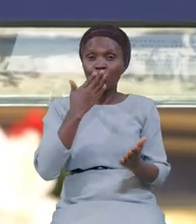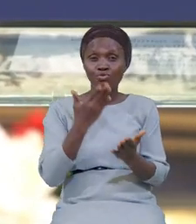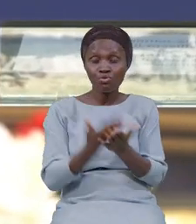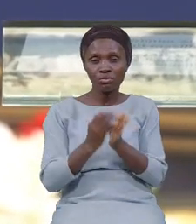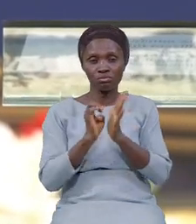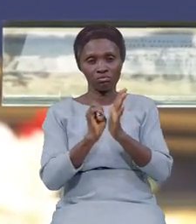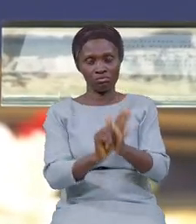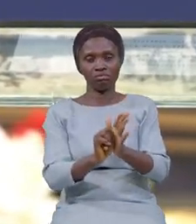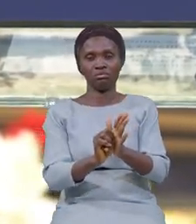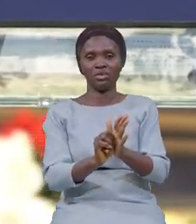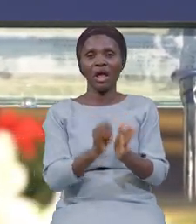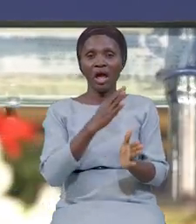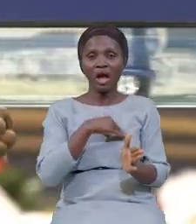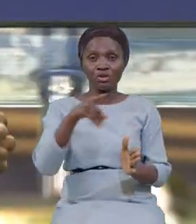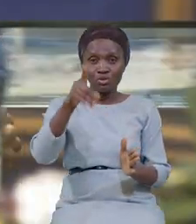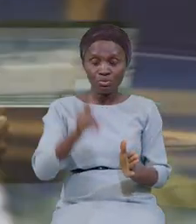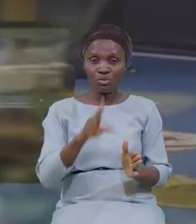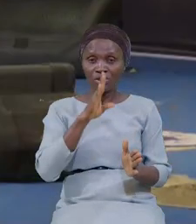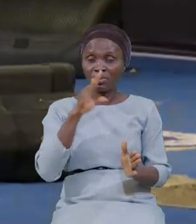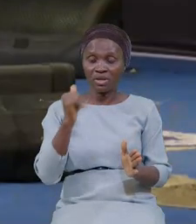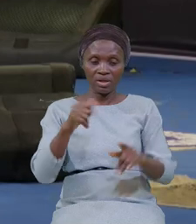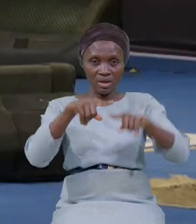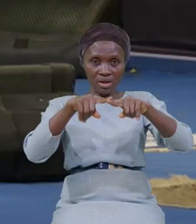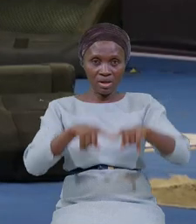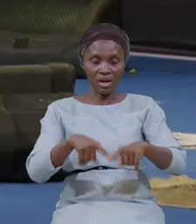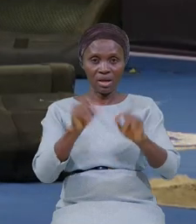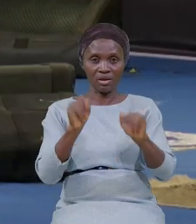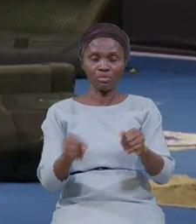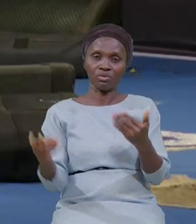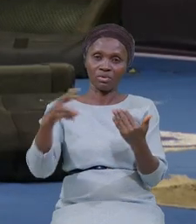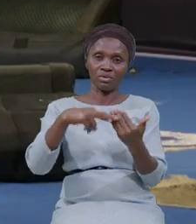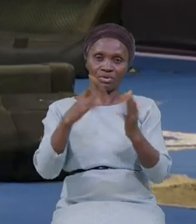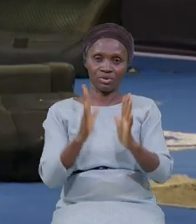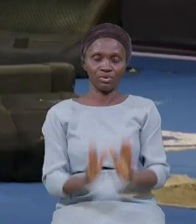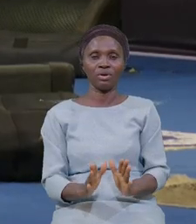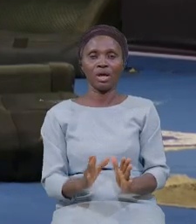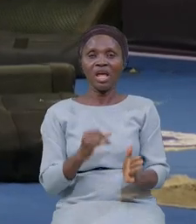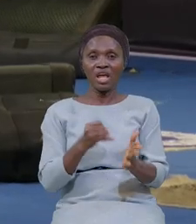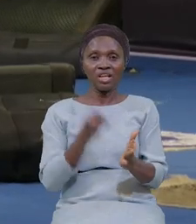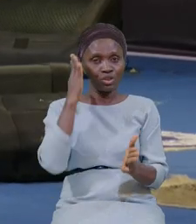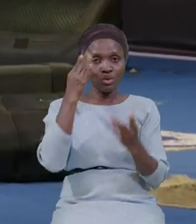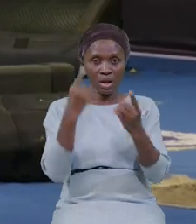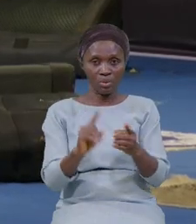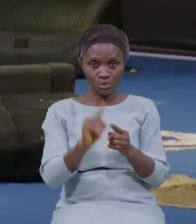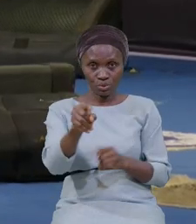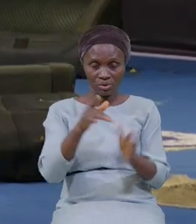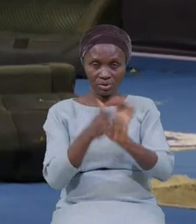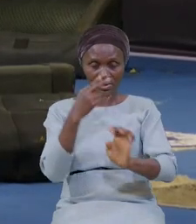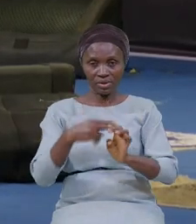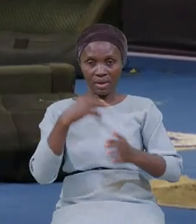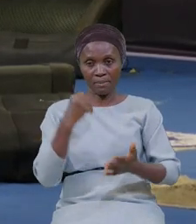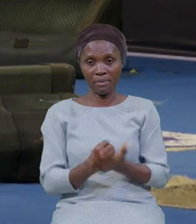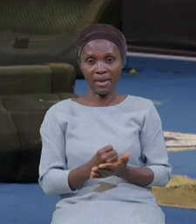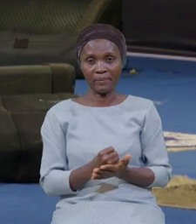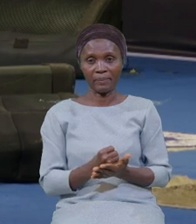one, reliable restorer. It will happen. Now, if you see that you have not